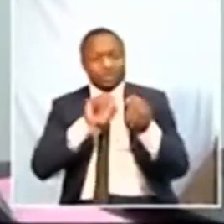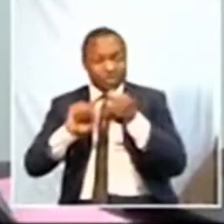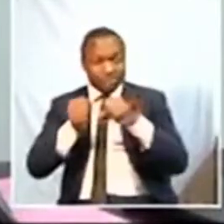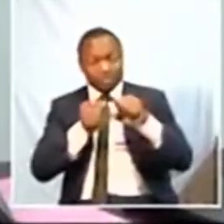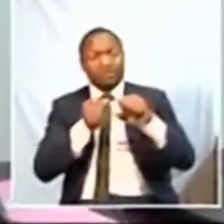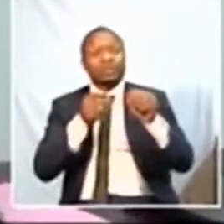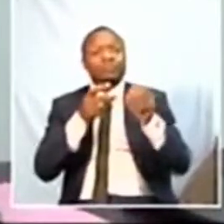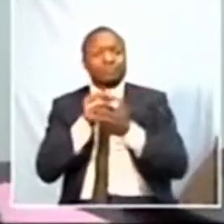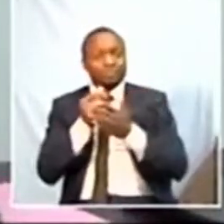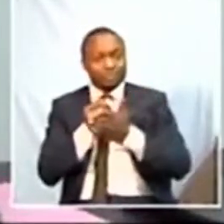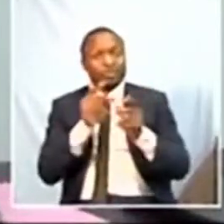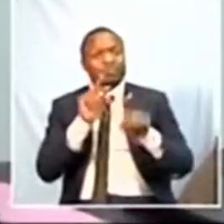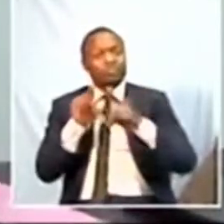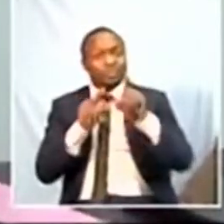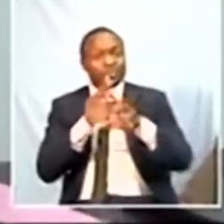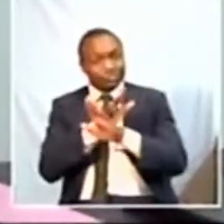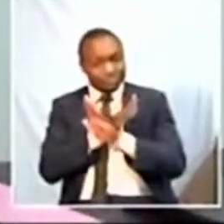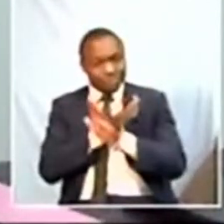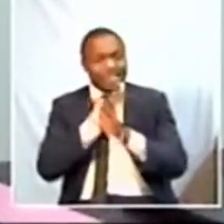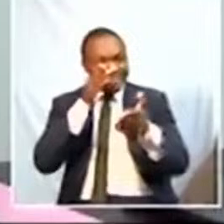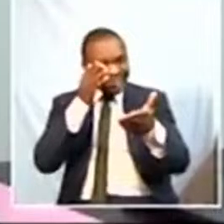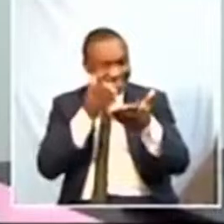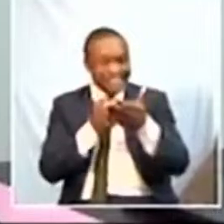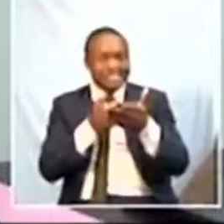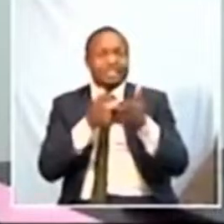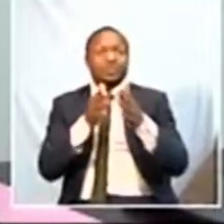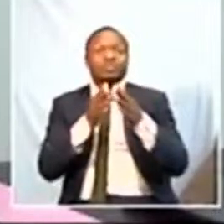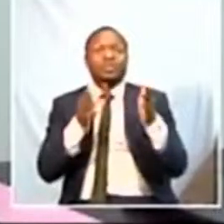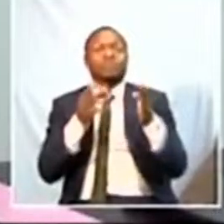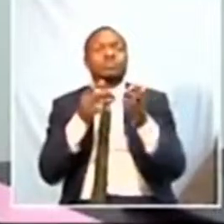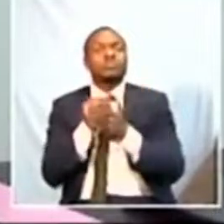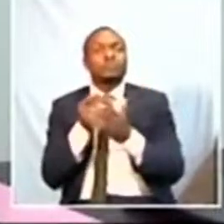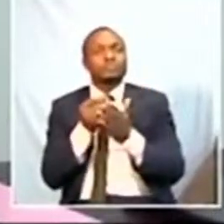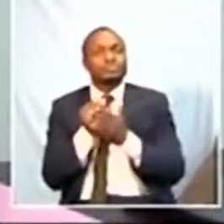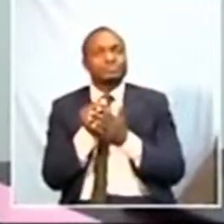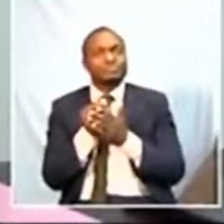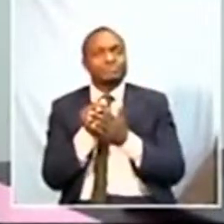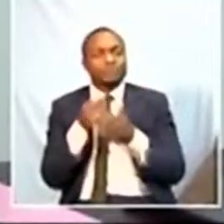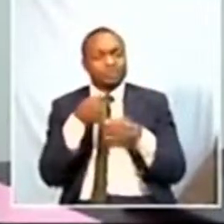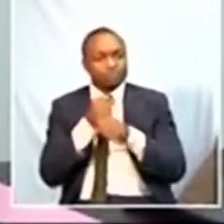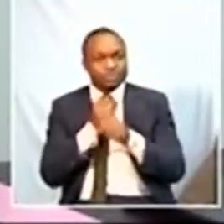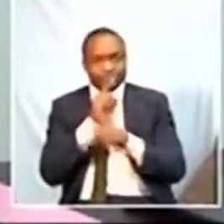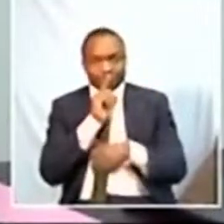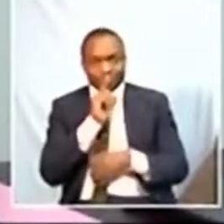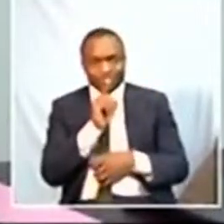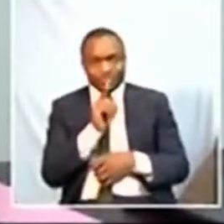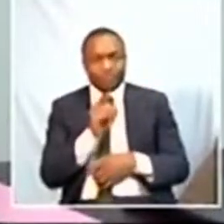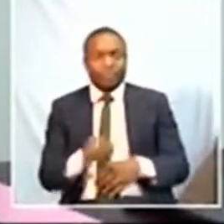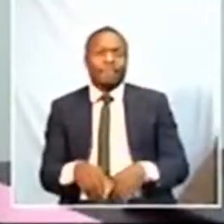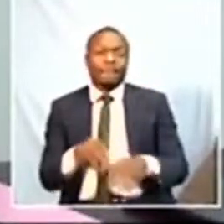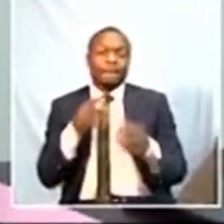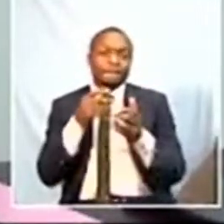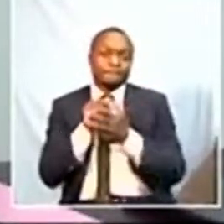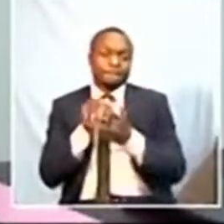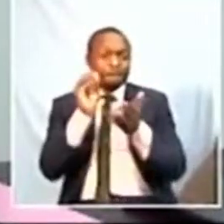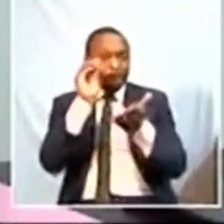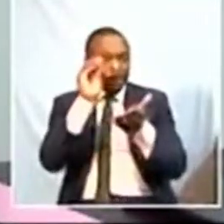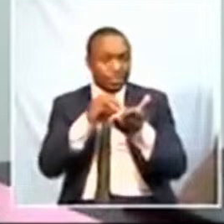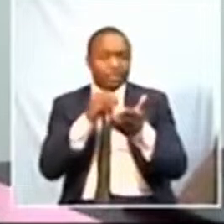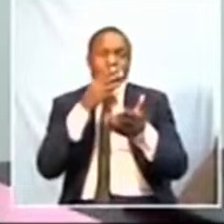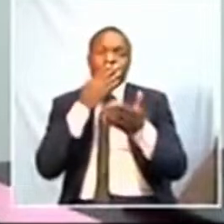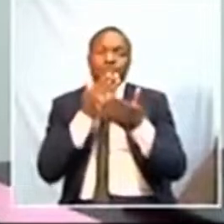the resources of the people of Zambia. These are meager resources. We shall make sure funds are put to